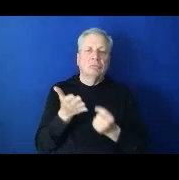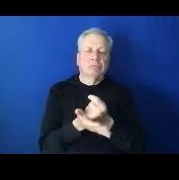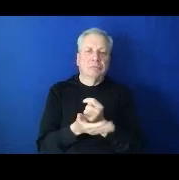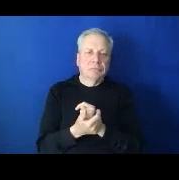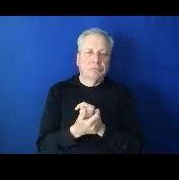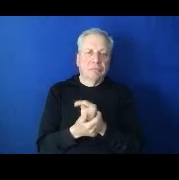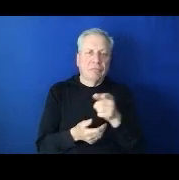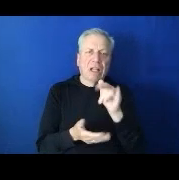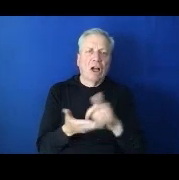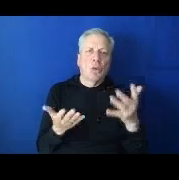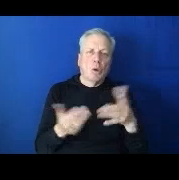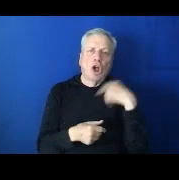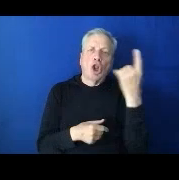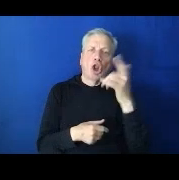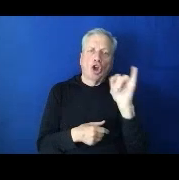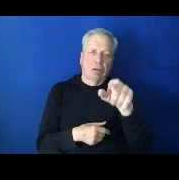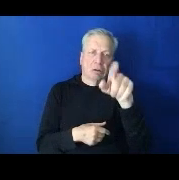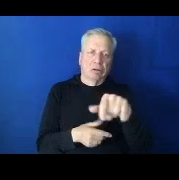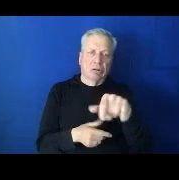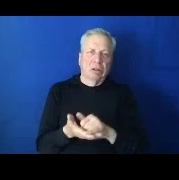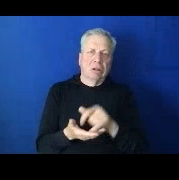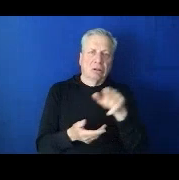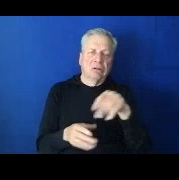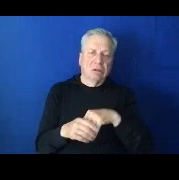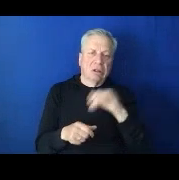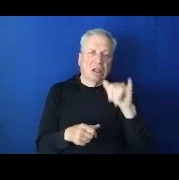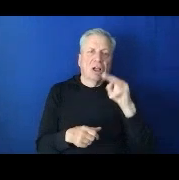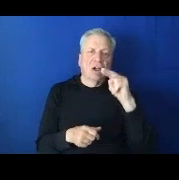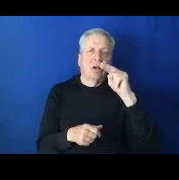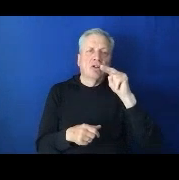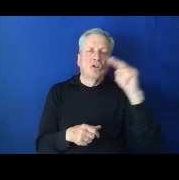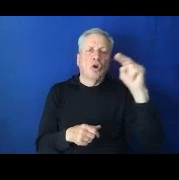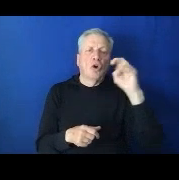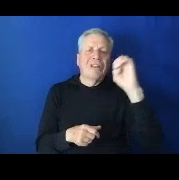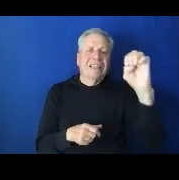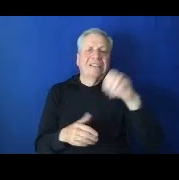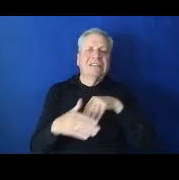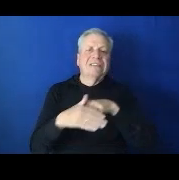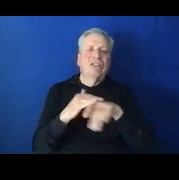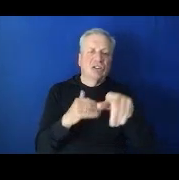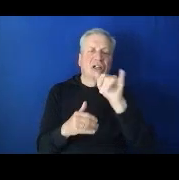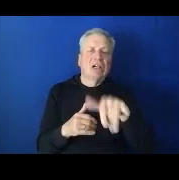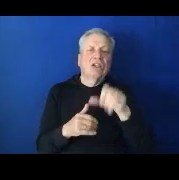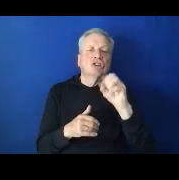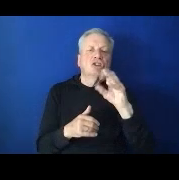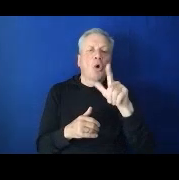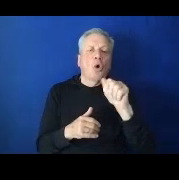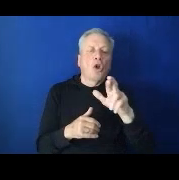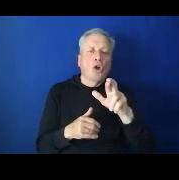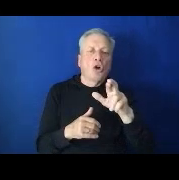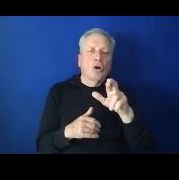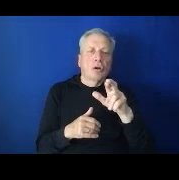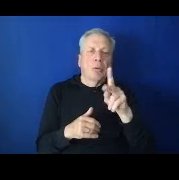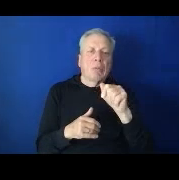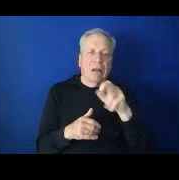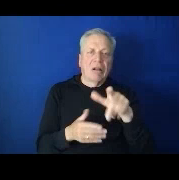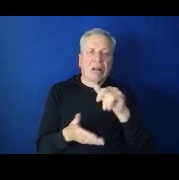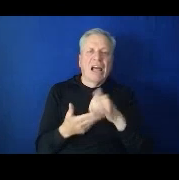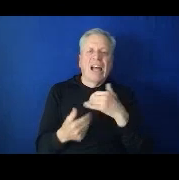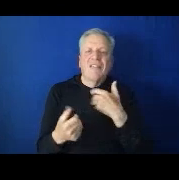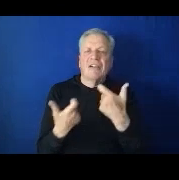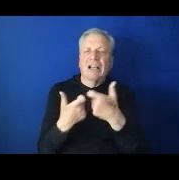This is what some of them look like. This is the one up towards the northeast entrance. This is a solar panel providing power. This is our radio and